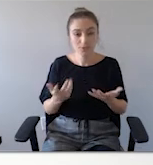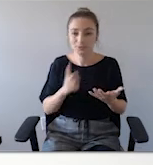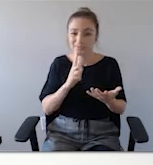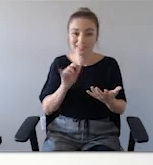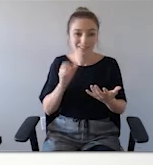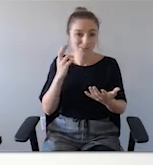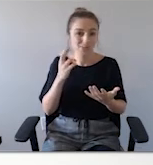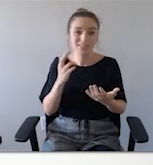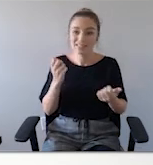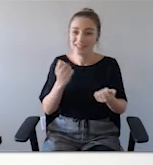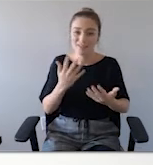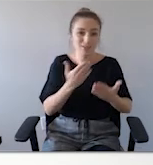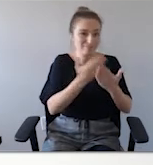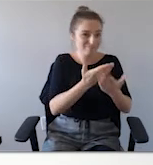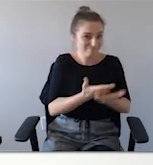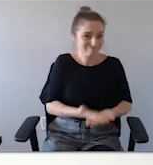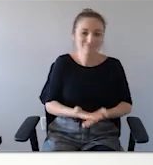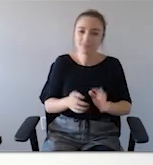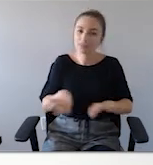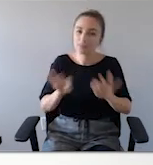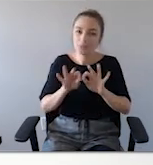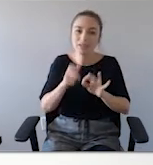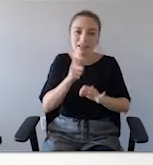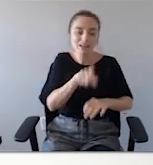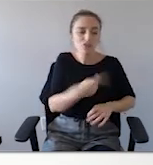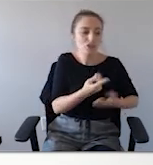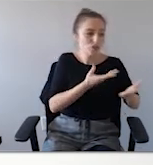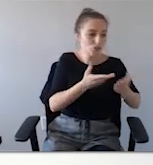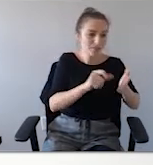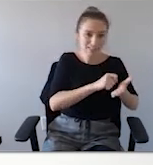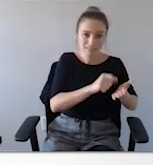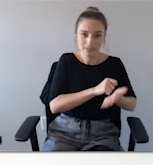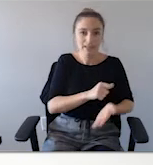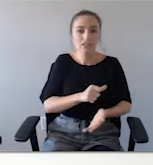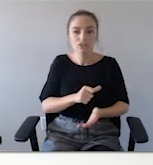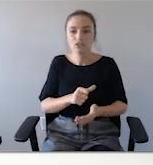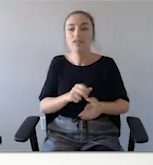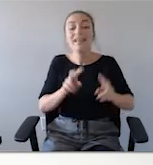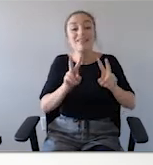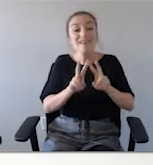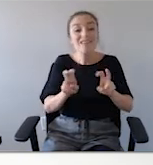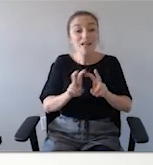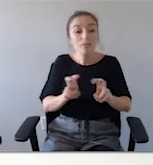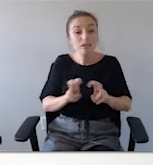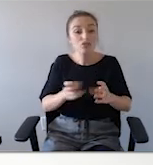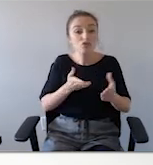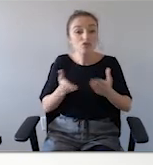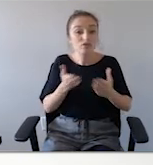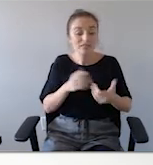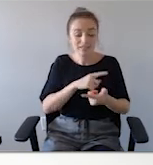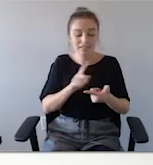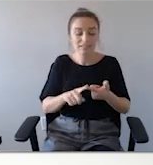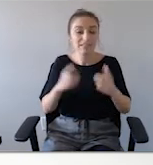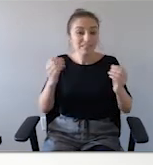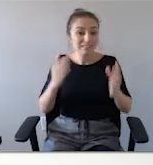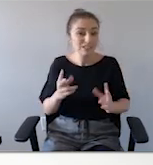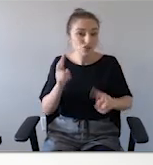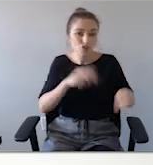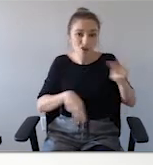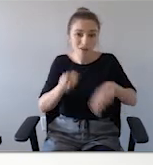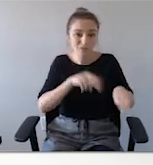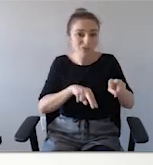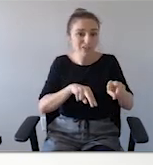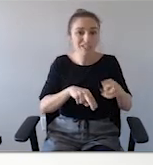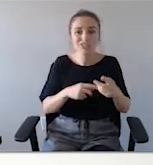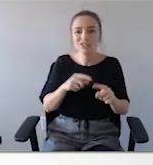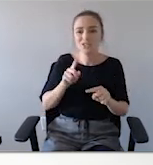stuff's really important. It's not just about the services page. Evaluation procedures, like I have there. Teacher observation, that's not, you can't